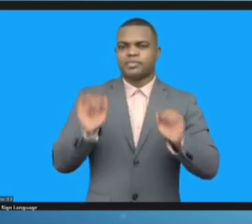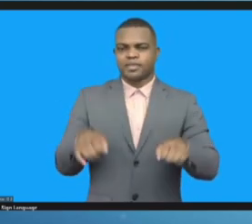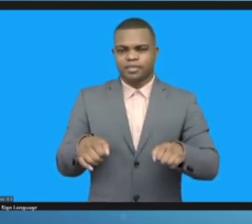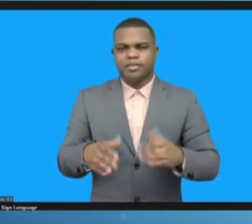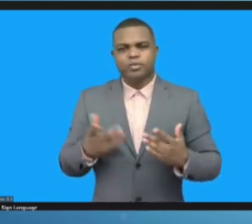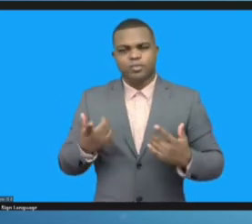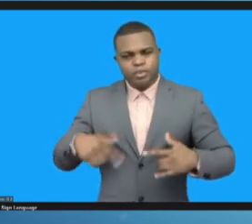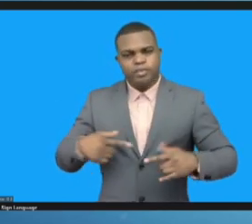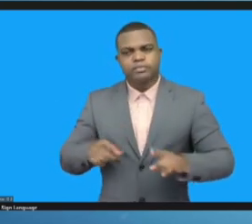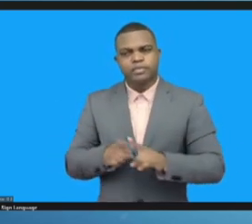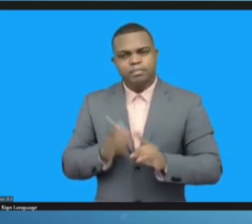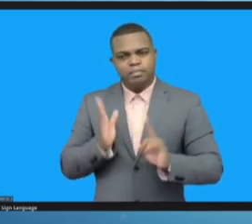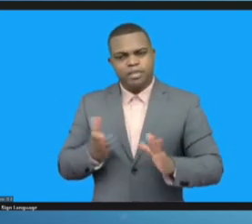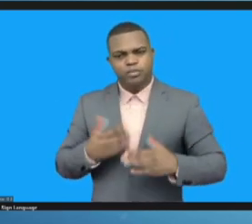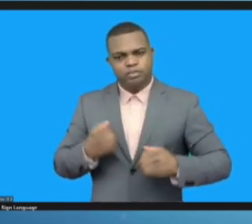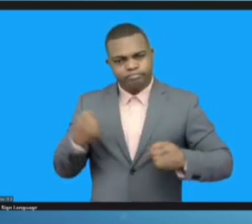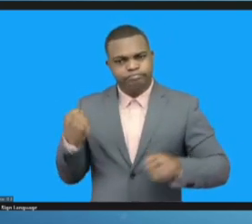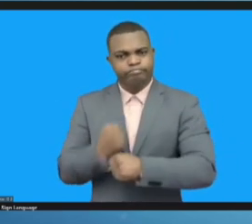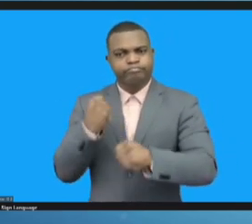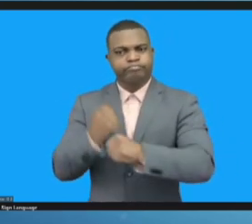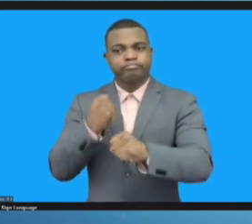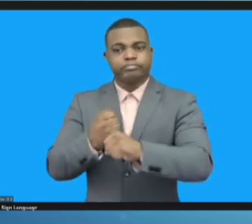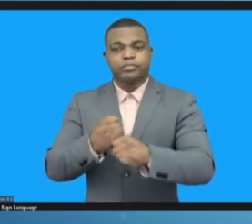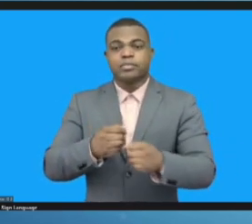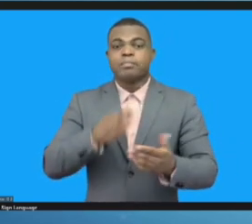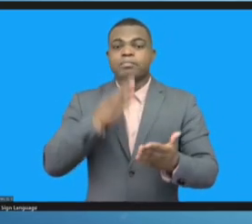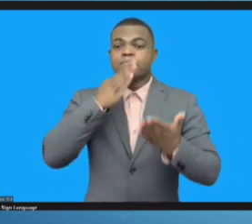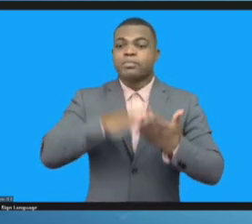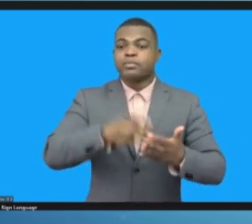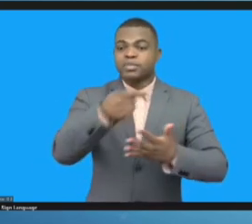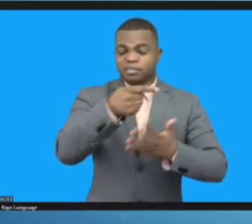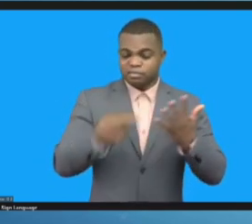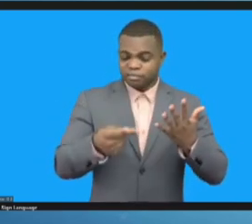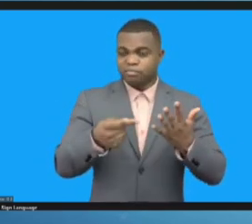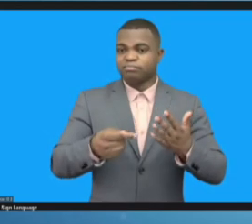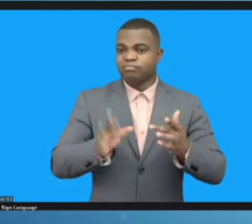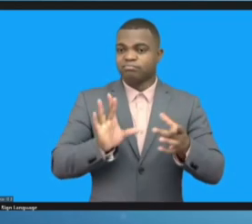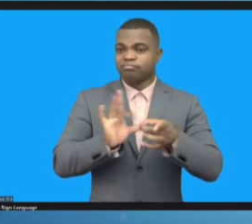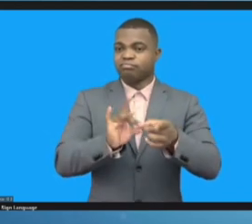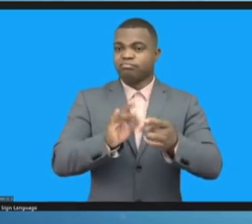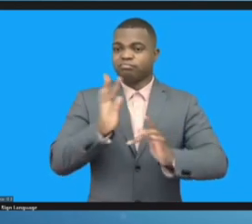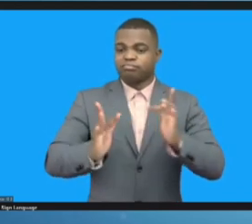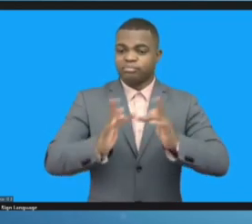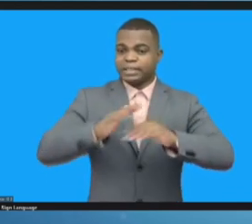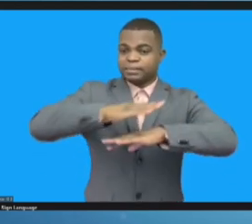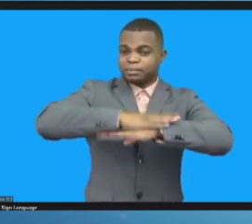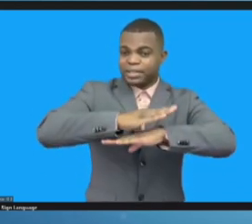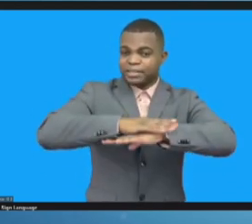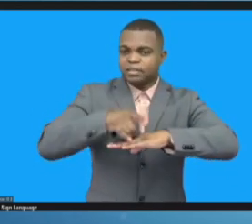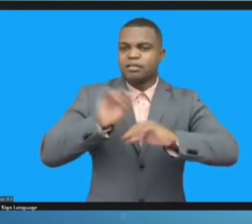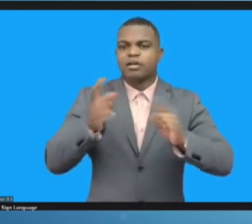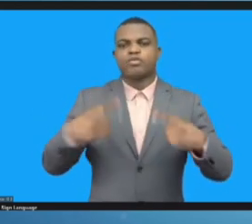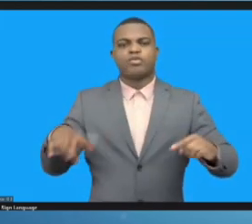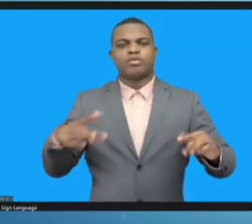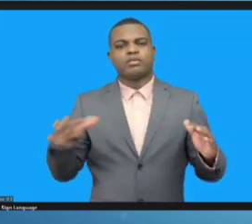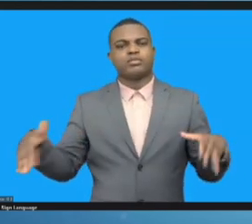The inclusive multi-stakeholder approach of the Internet Governance Forum creates a